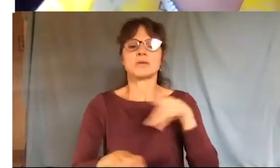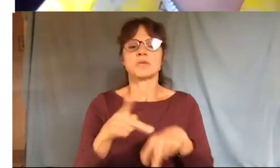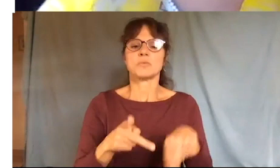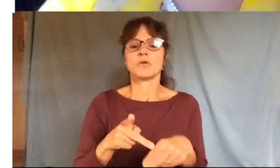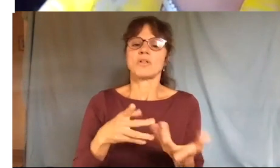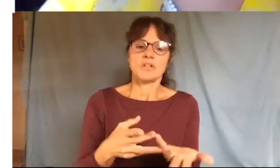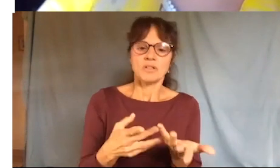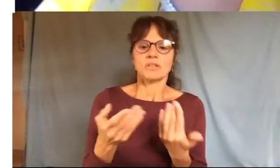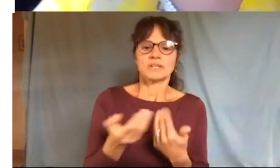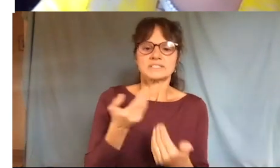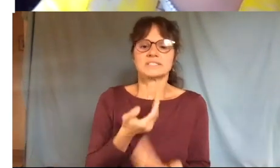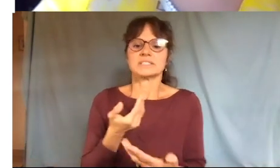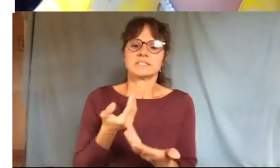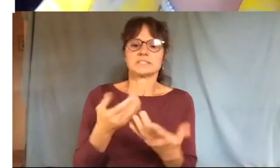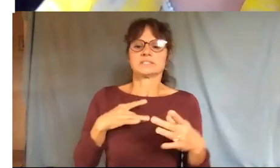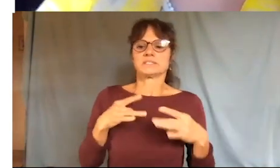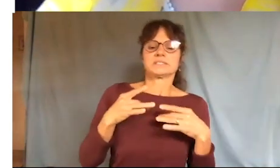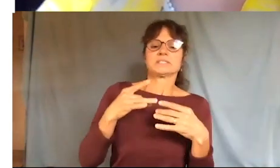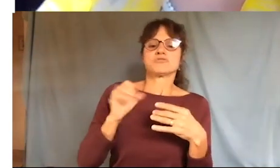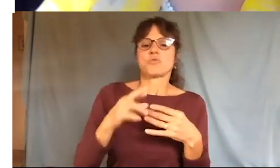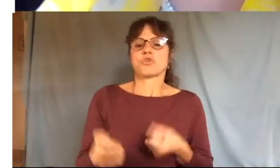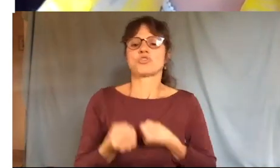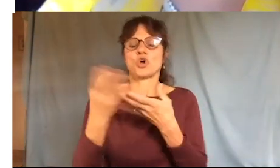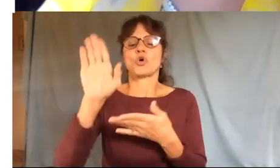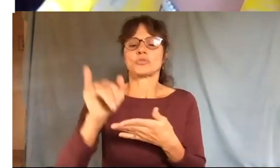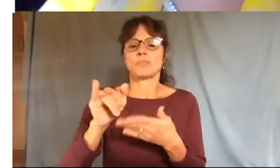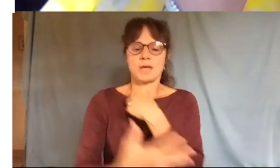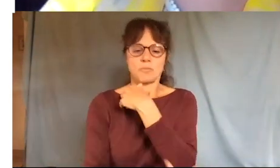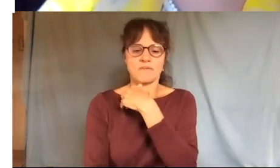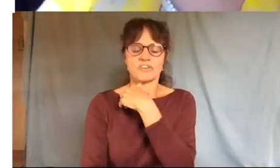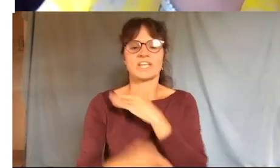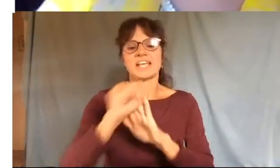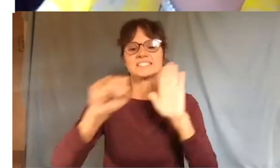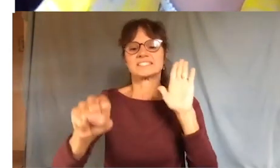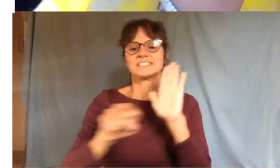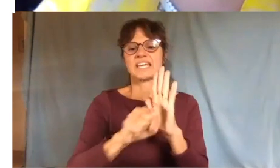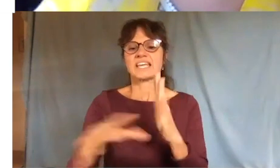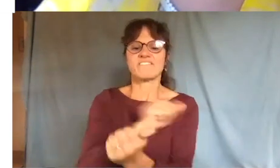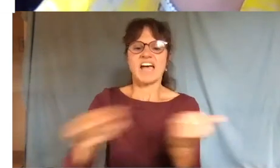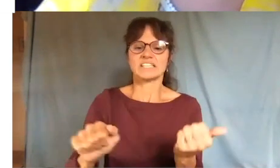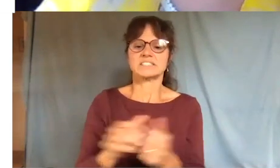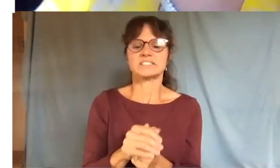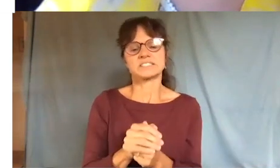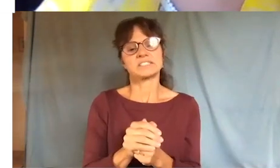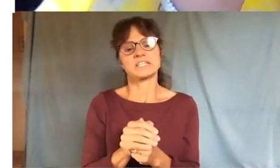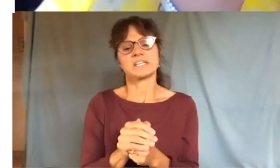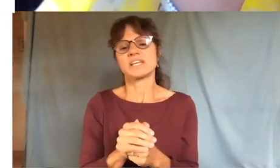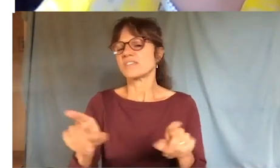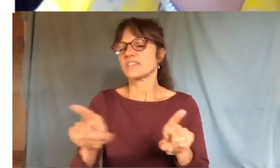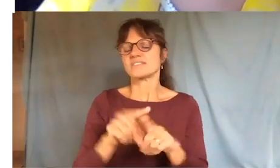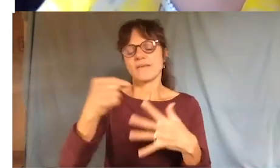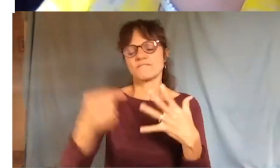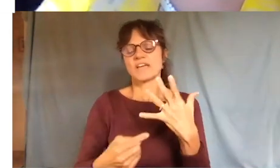either compounded by or caused by poverty and state violence. And they're the same factors that